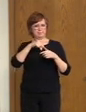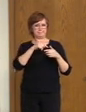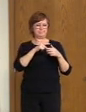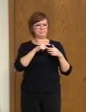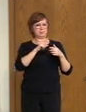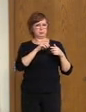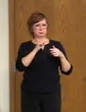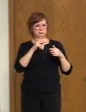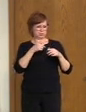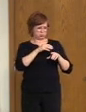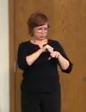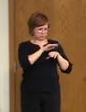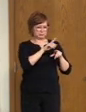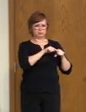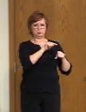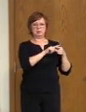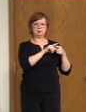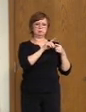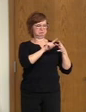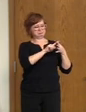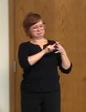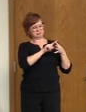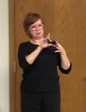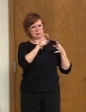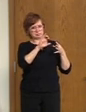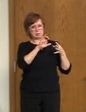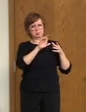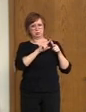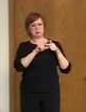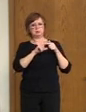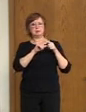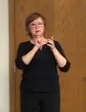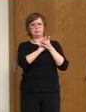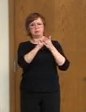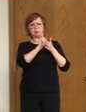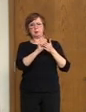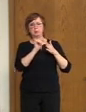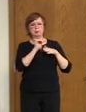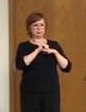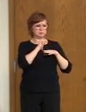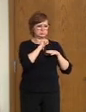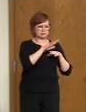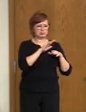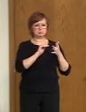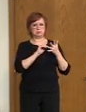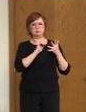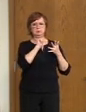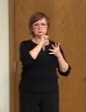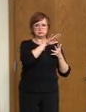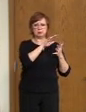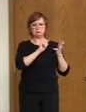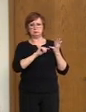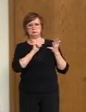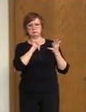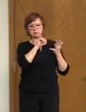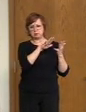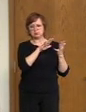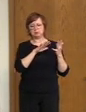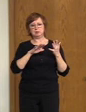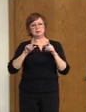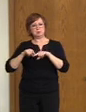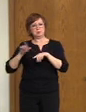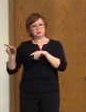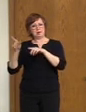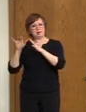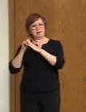December, with further shipments on a weekly basis after that. Vaccine arrival will be somewhat dependent upon the manufacturer's ability to